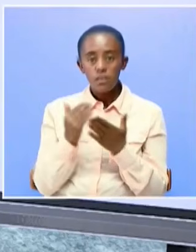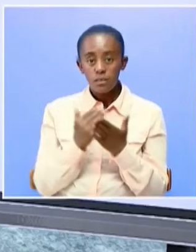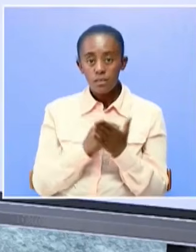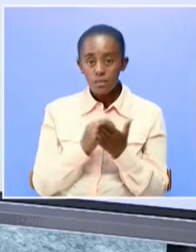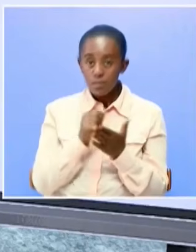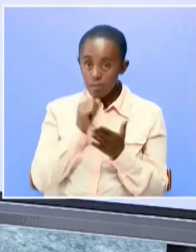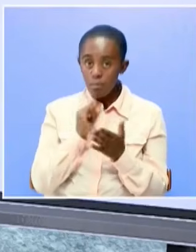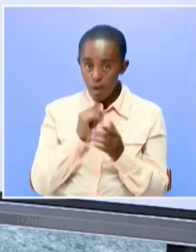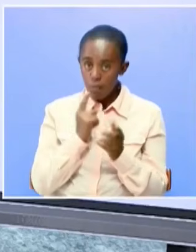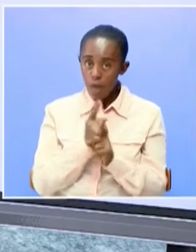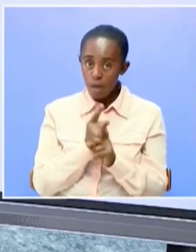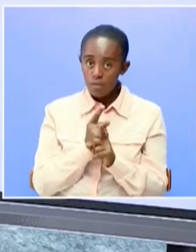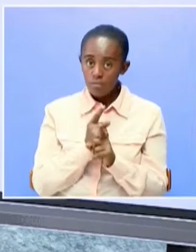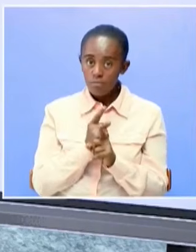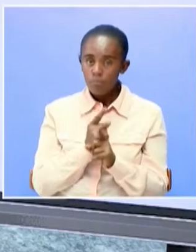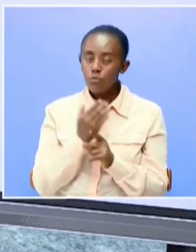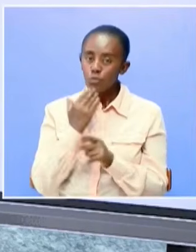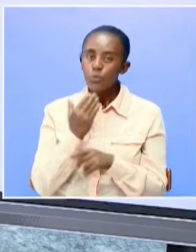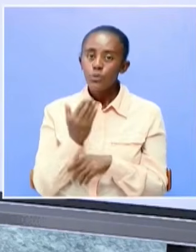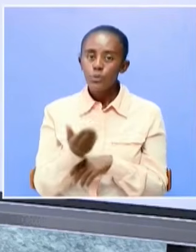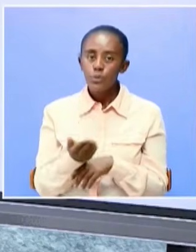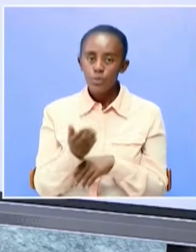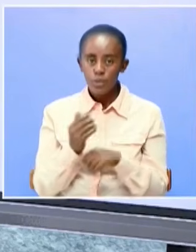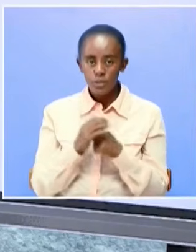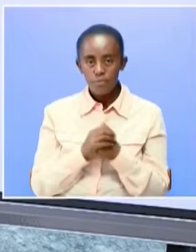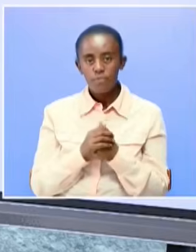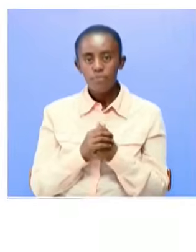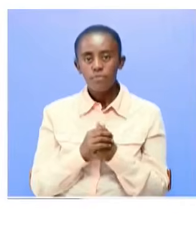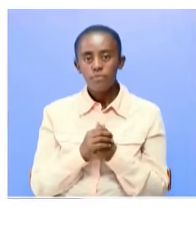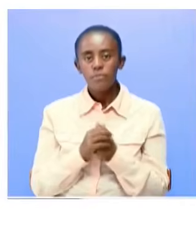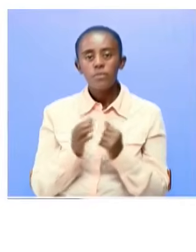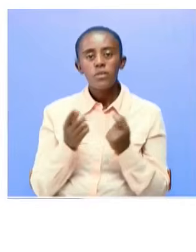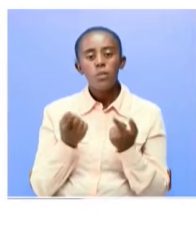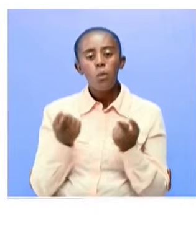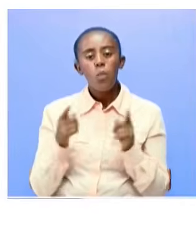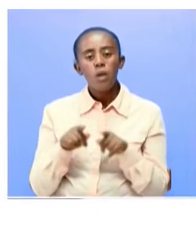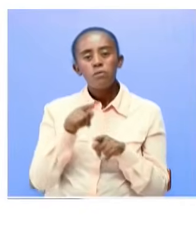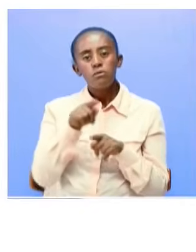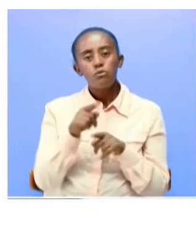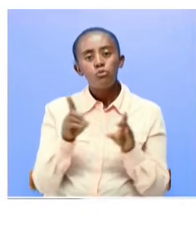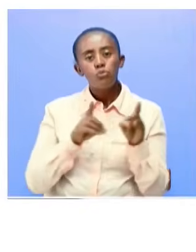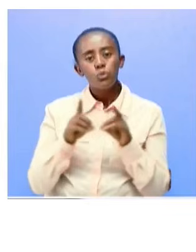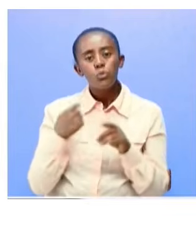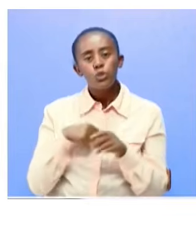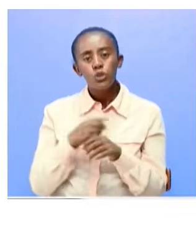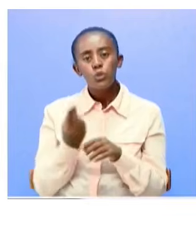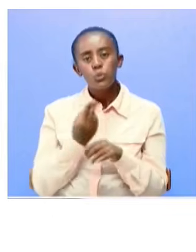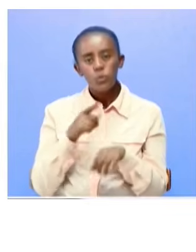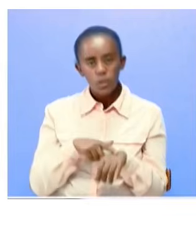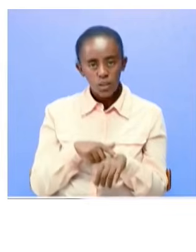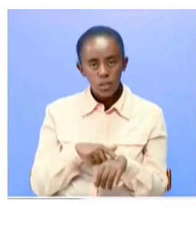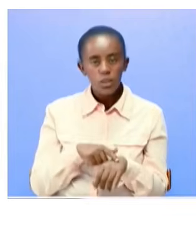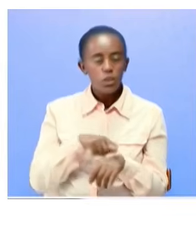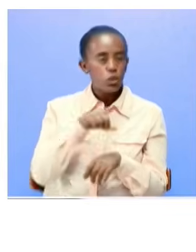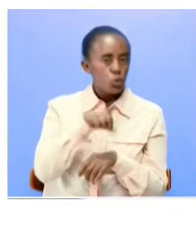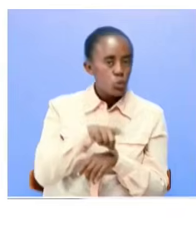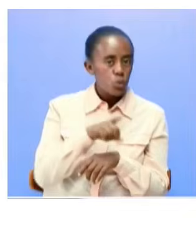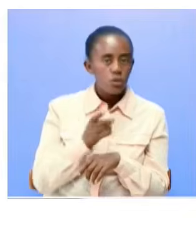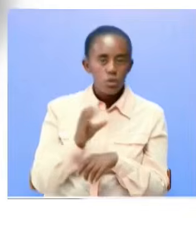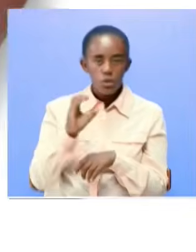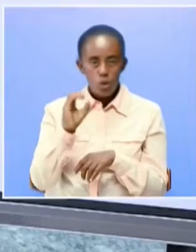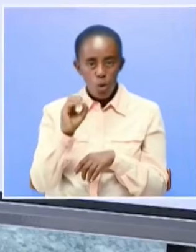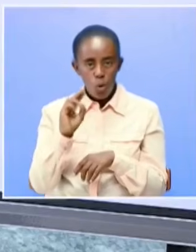right? Good. For example, when do we use should, ought to, and had better?